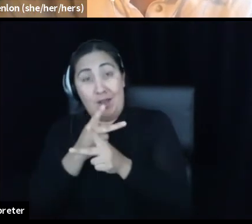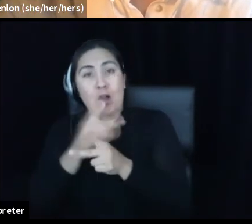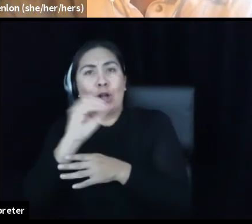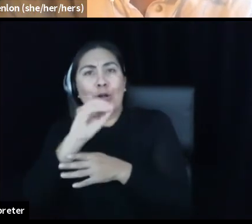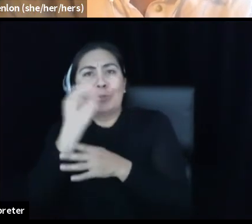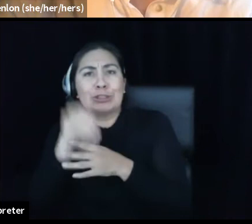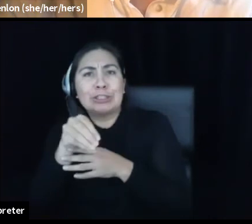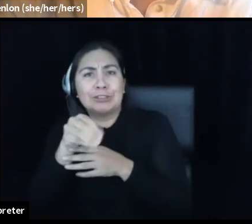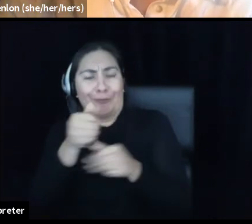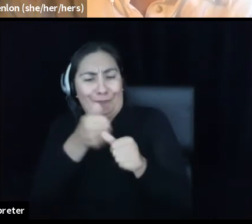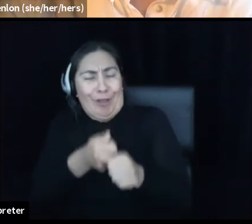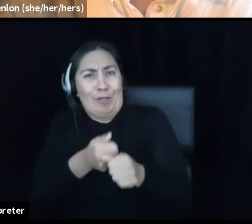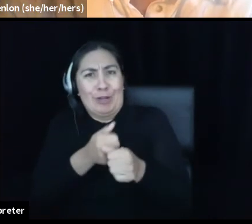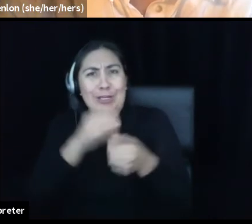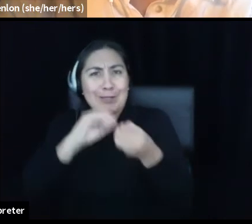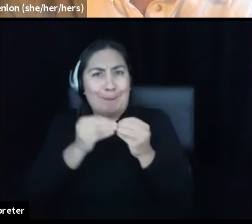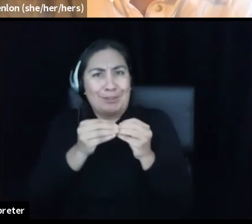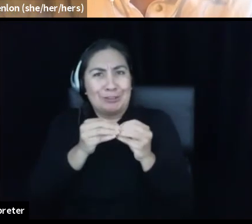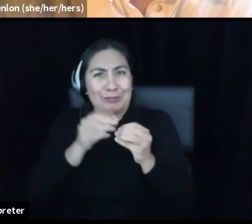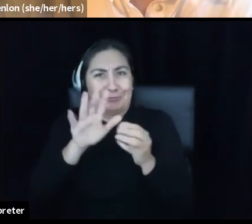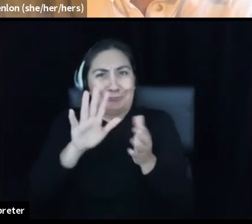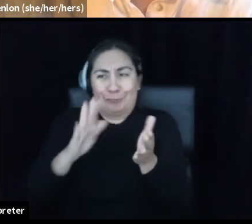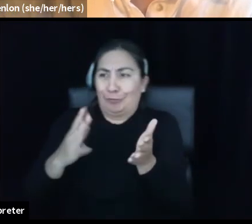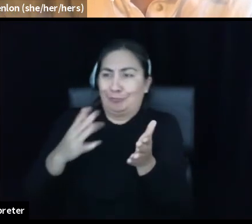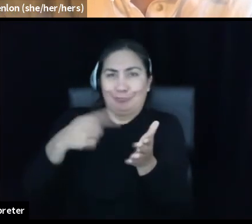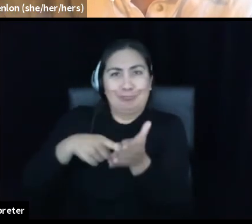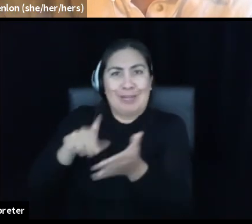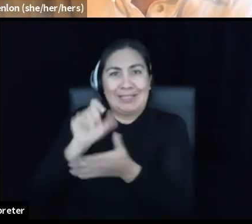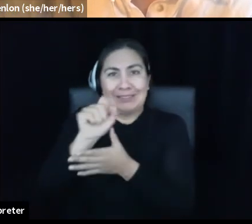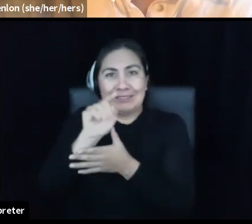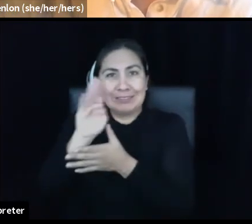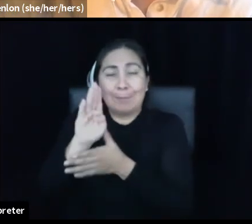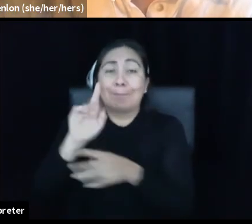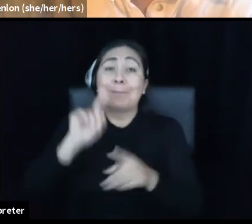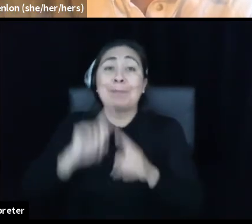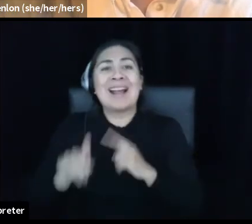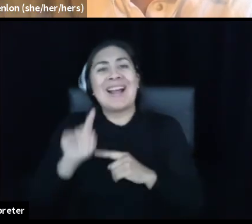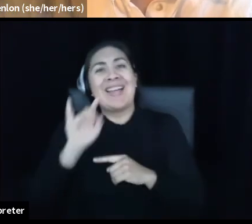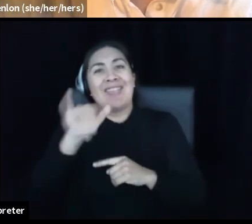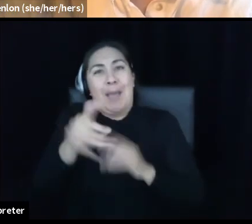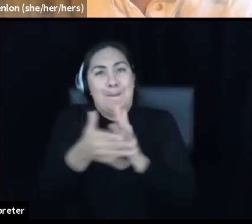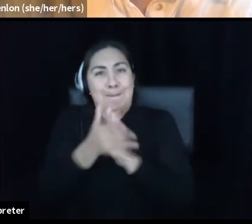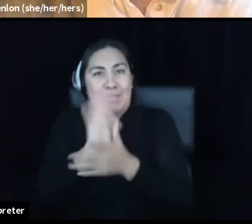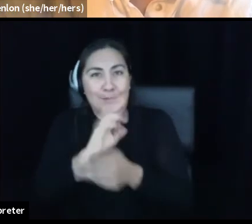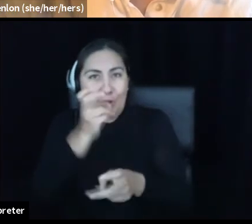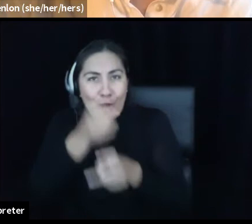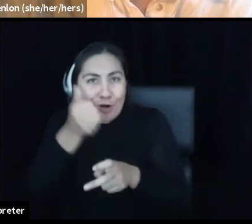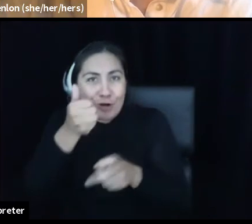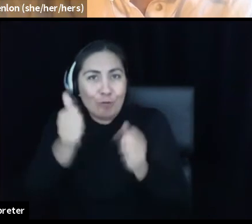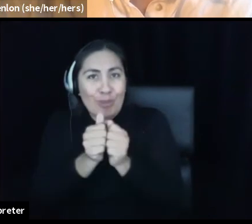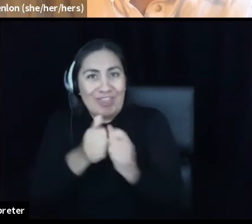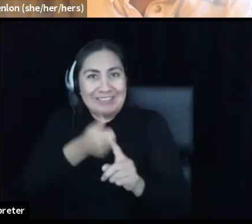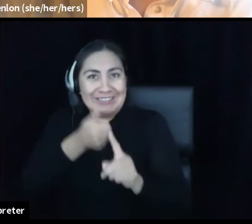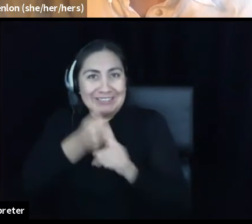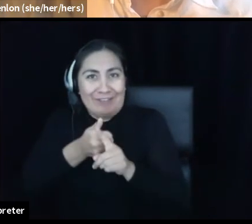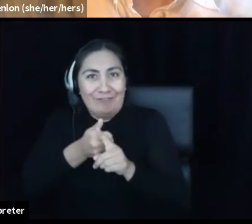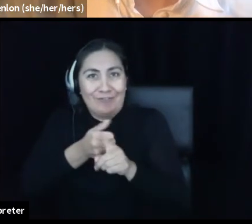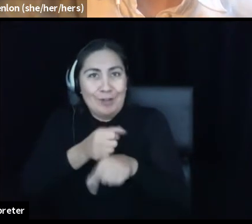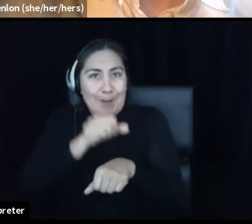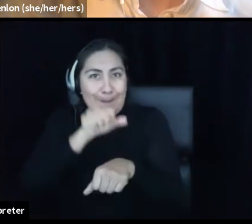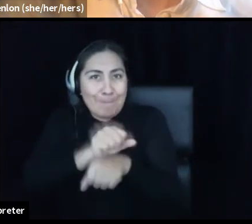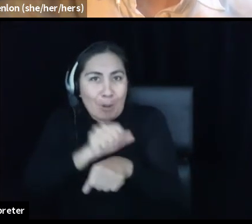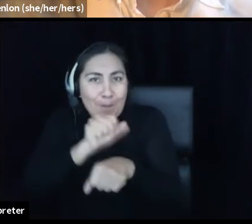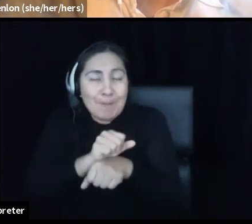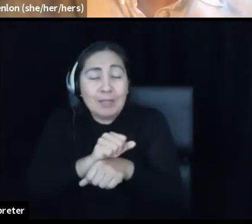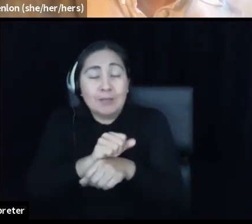numbers. But of course, that's much harder with self-employment. You might be able to, likely you'll be